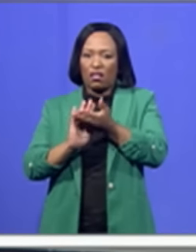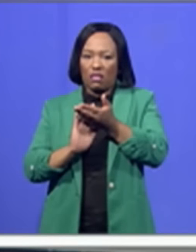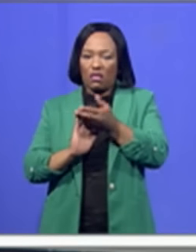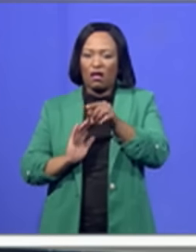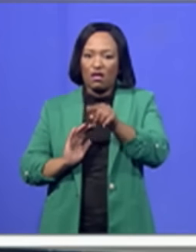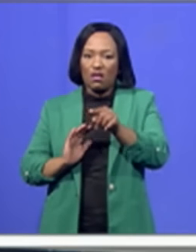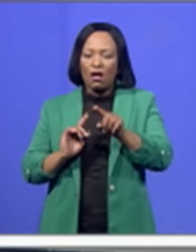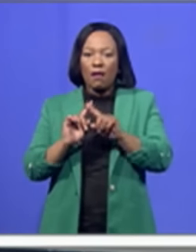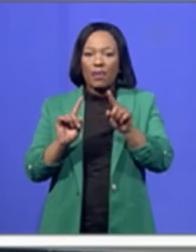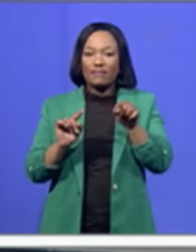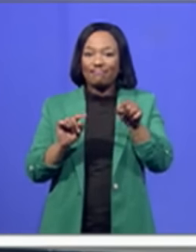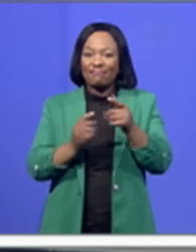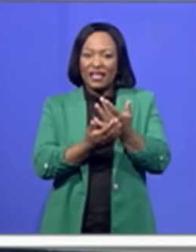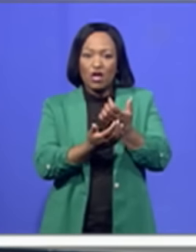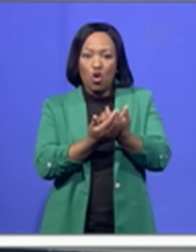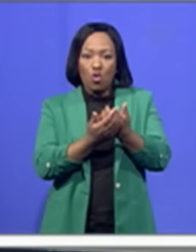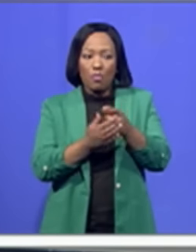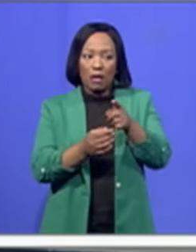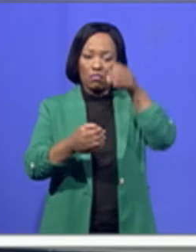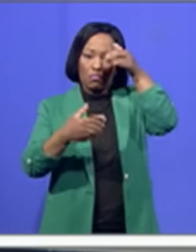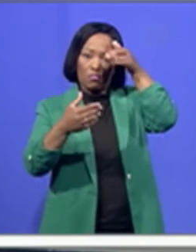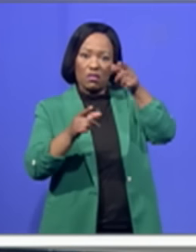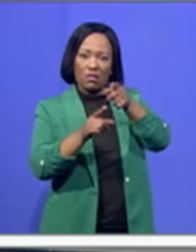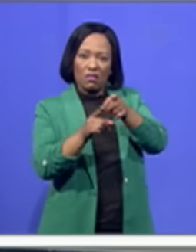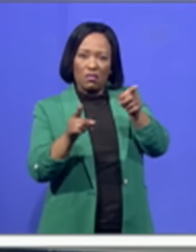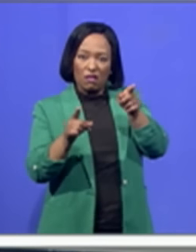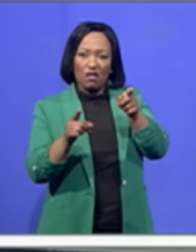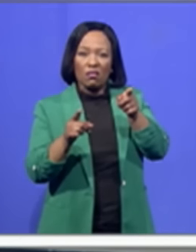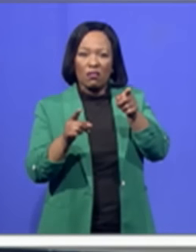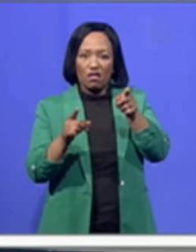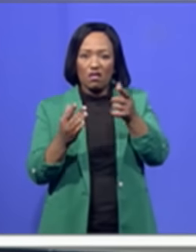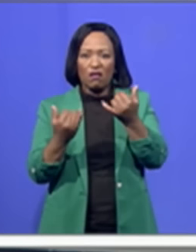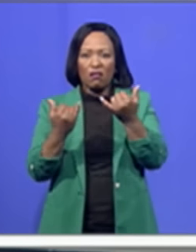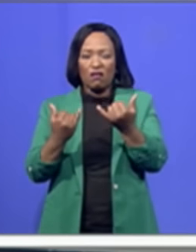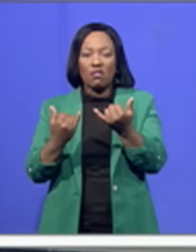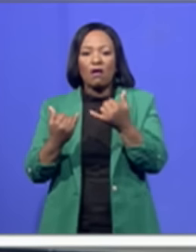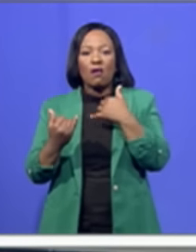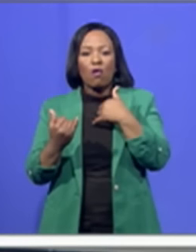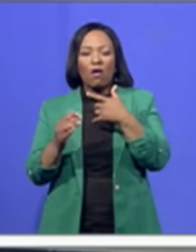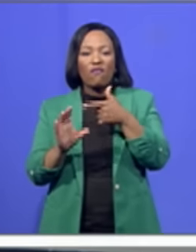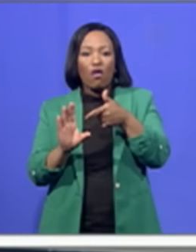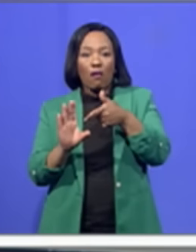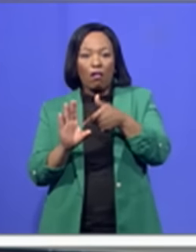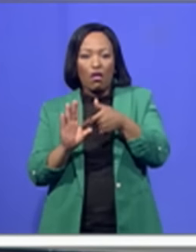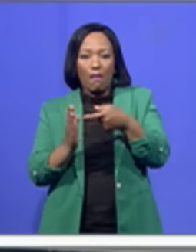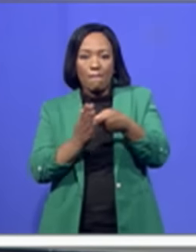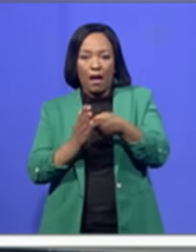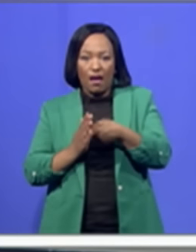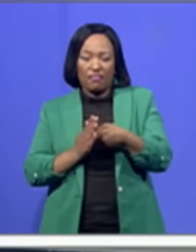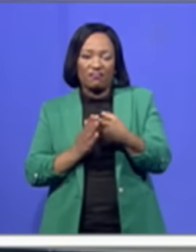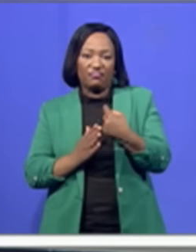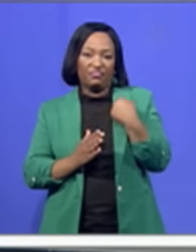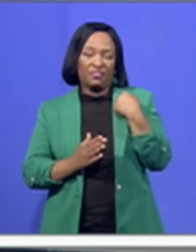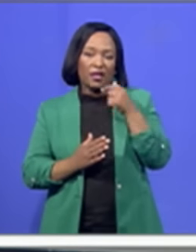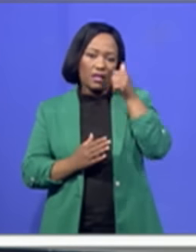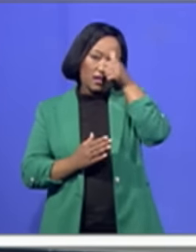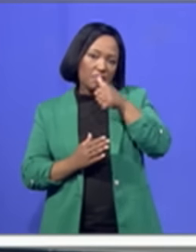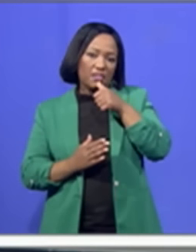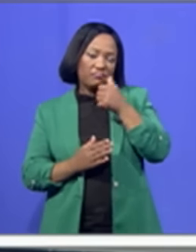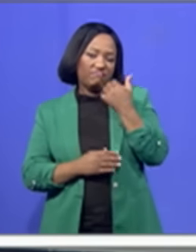bjalo ditsebi tša ekonomi dire di tla morago tša go oketšwa ga theko ya makhura ge sa le kgweding ya moranang